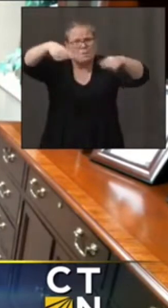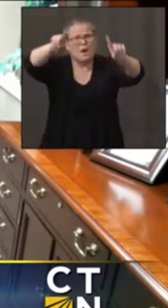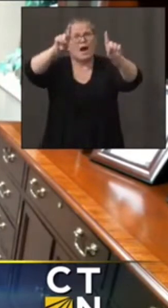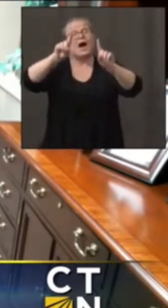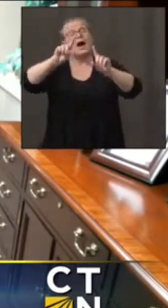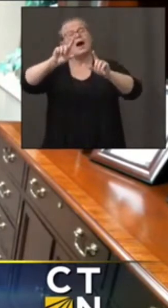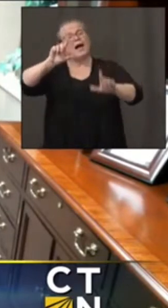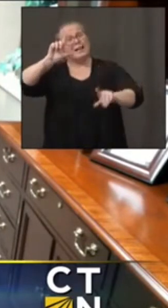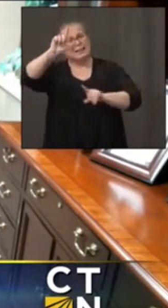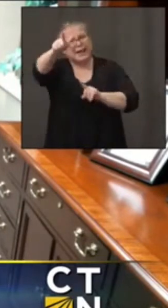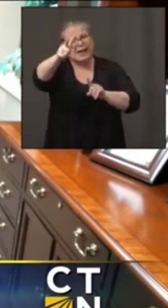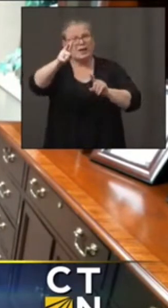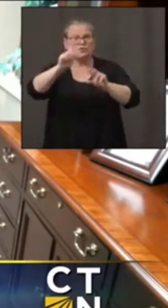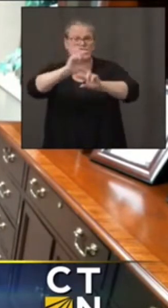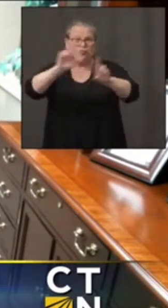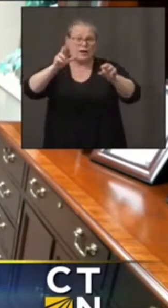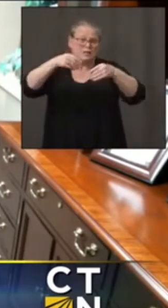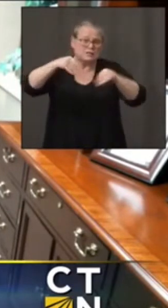available for distribution.